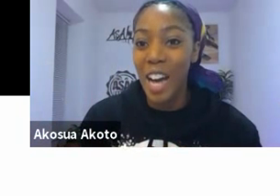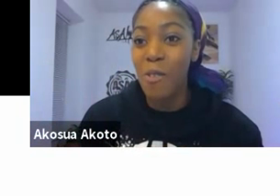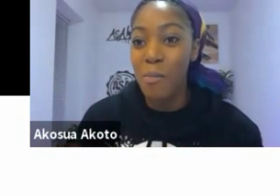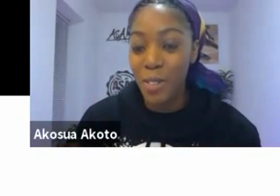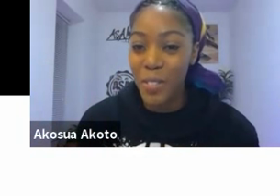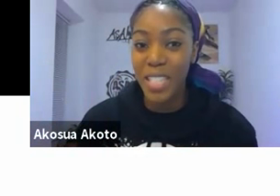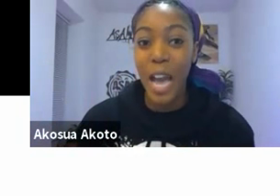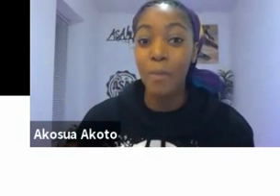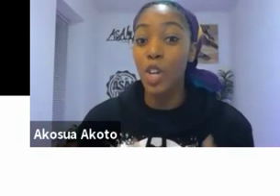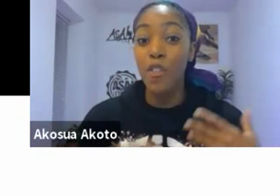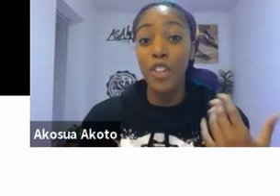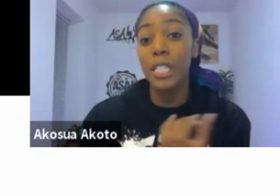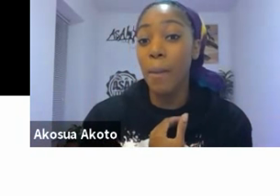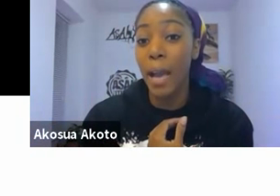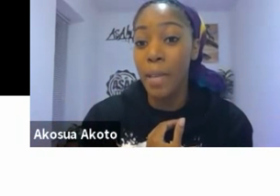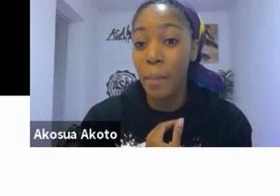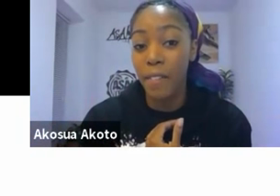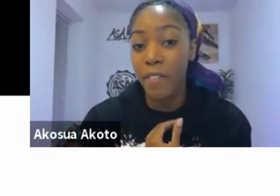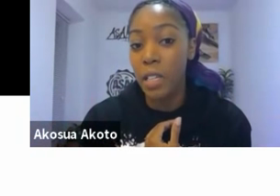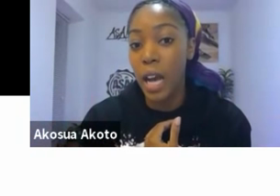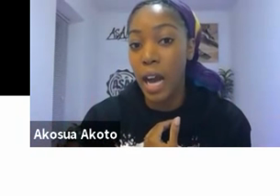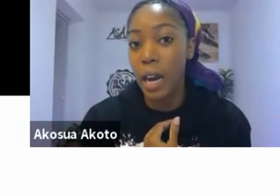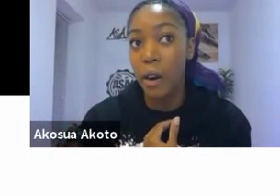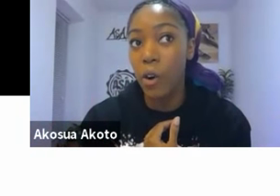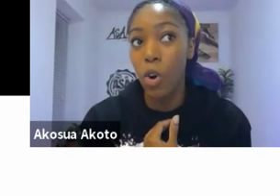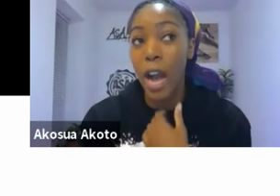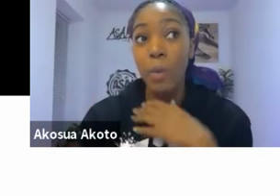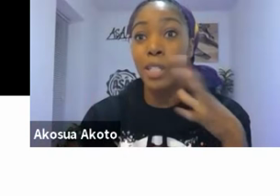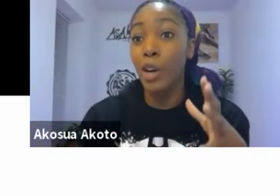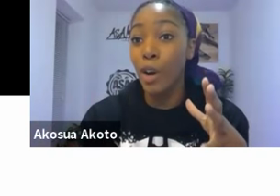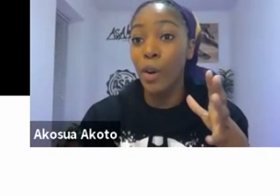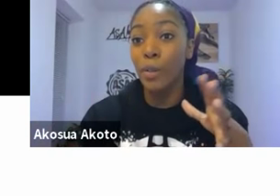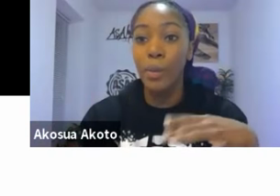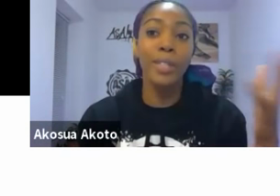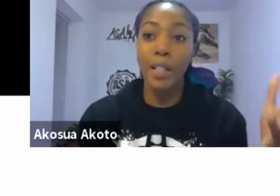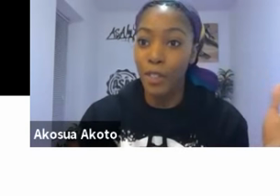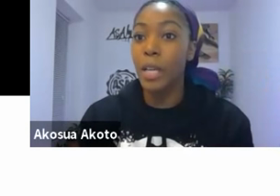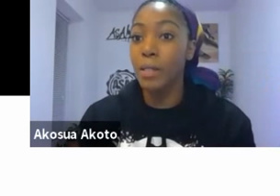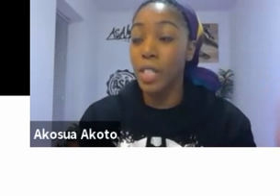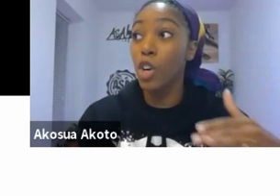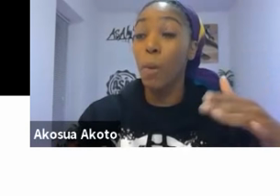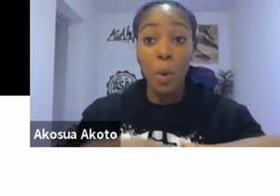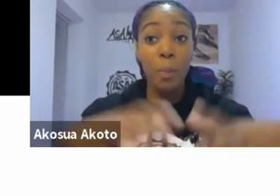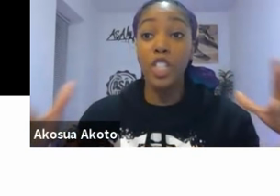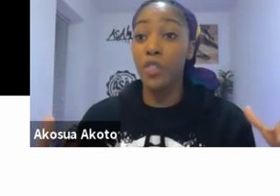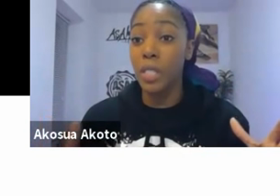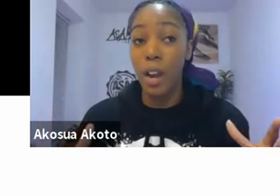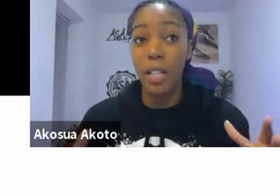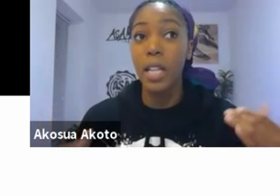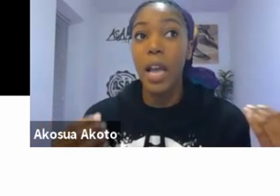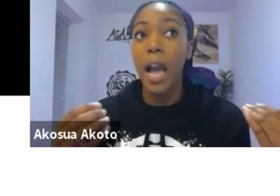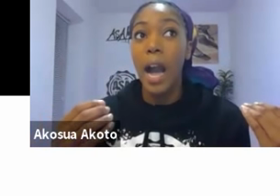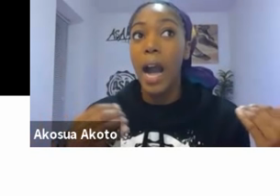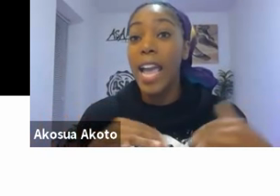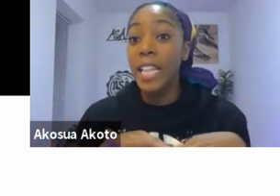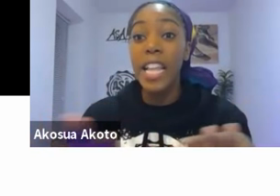an icon woman most of the time. So the first time I beat my feet, or I was in the go-go, well, not first time I was in the go-go, but when Beat Your Feet